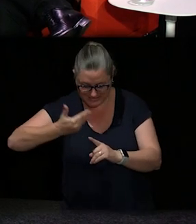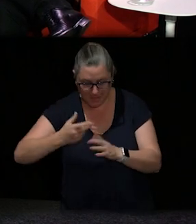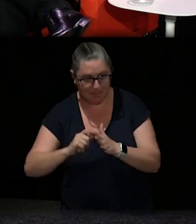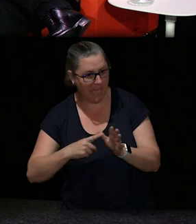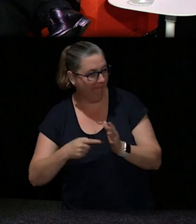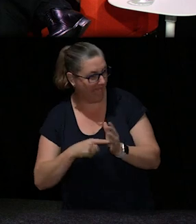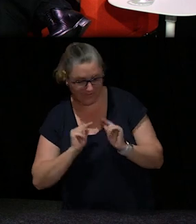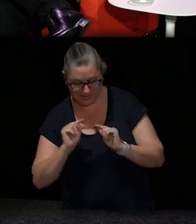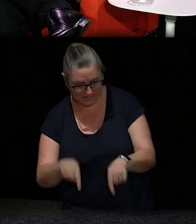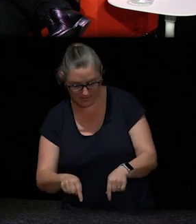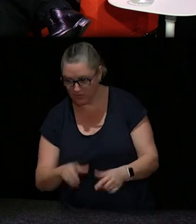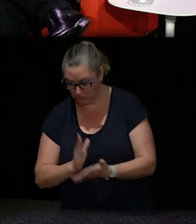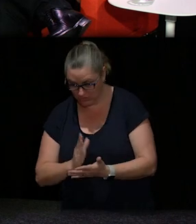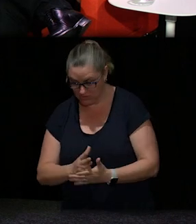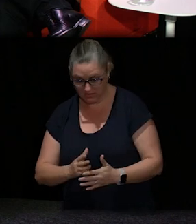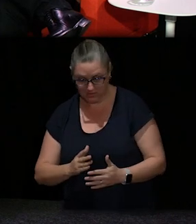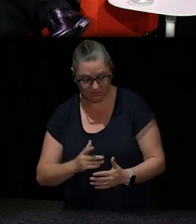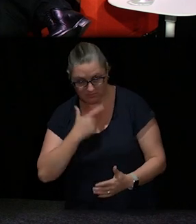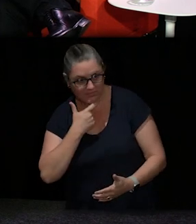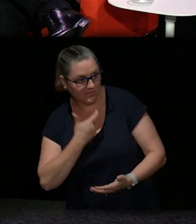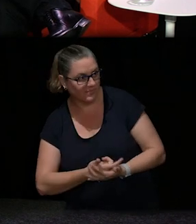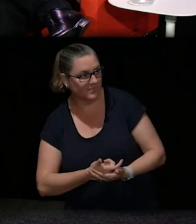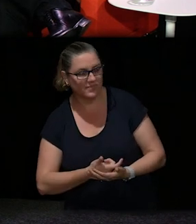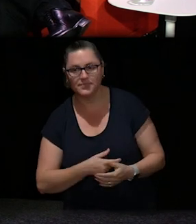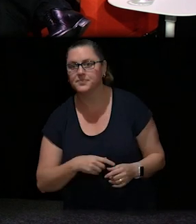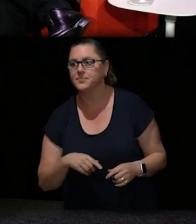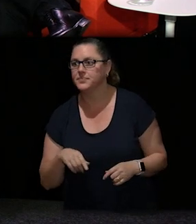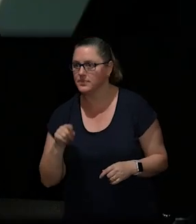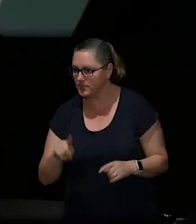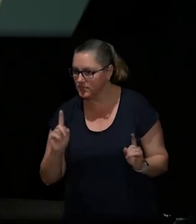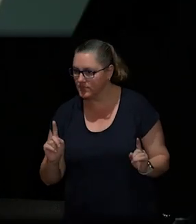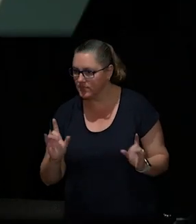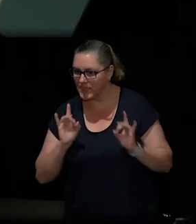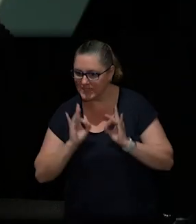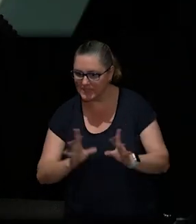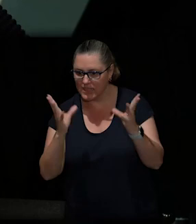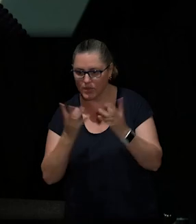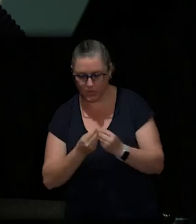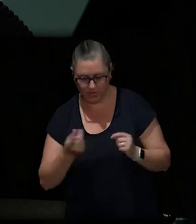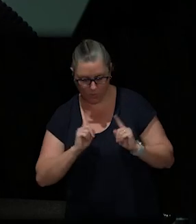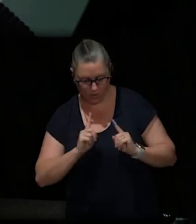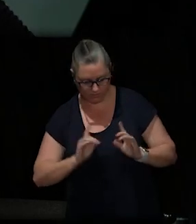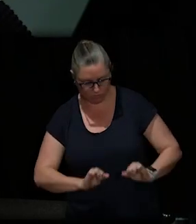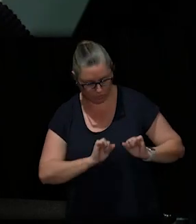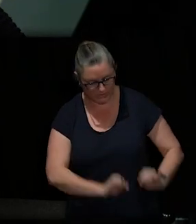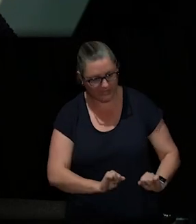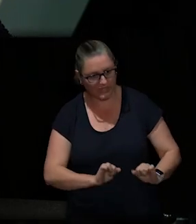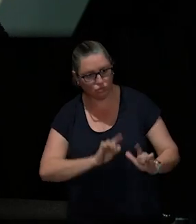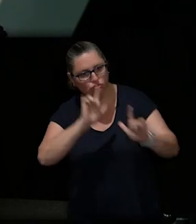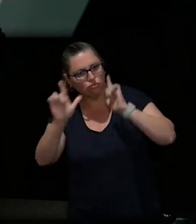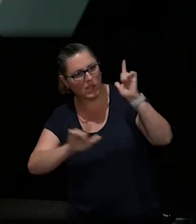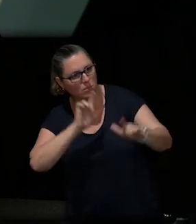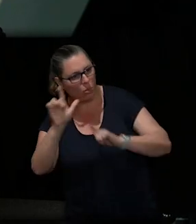of astonishing. But look, let's start with presidential transport, because that seat